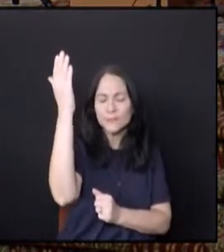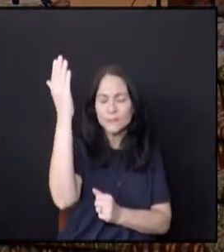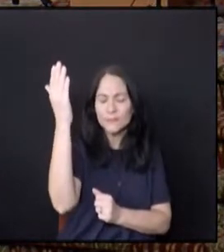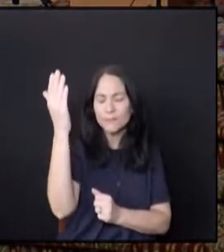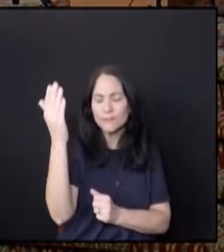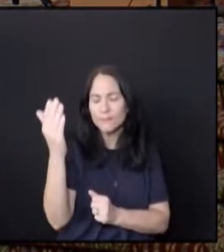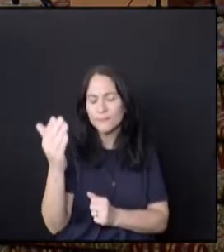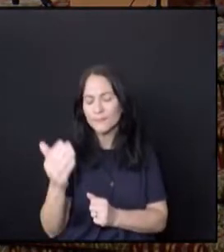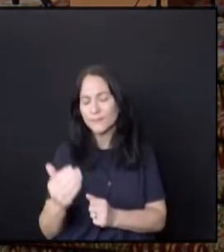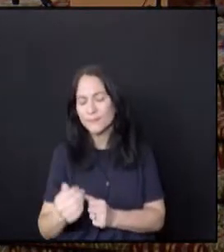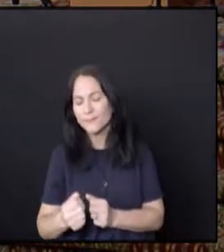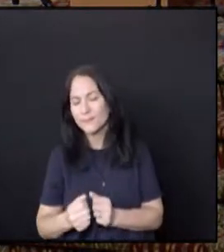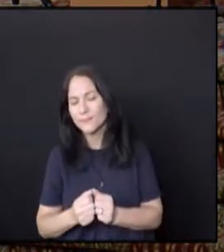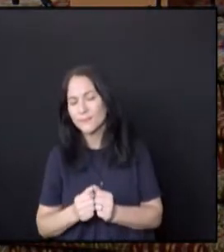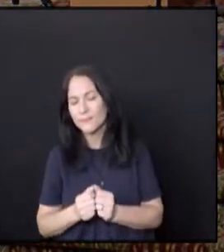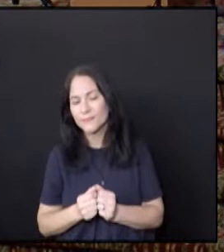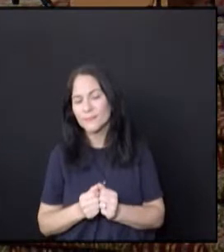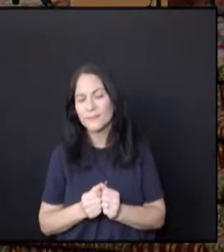Sing